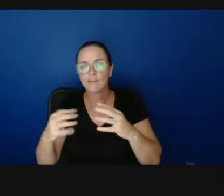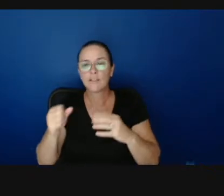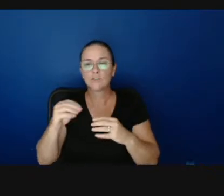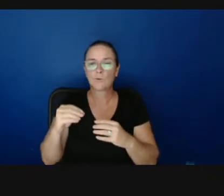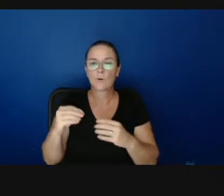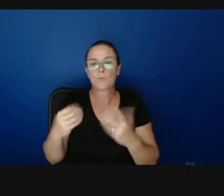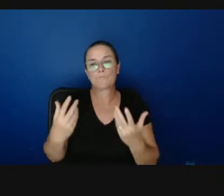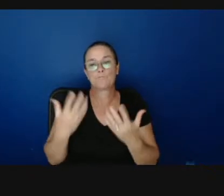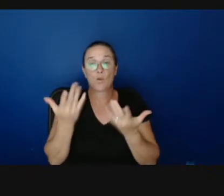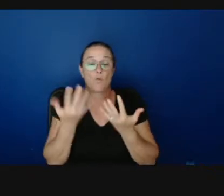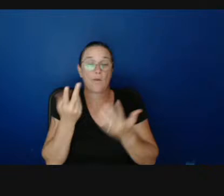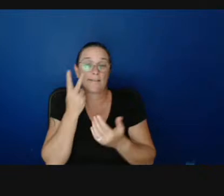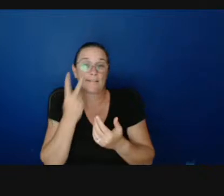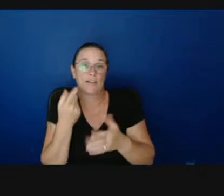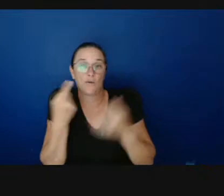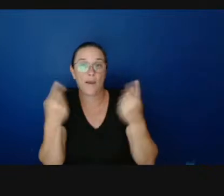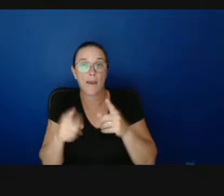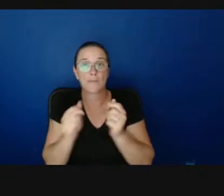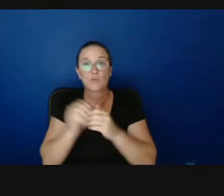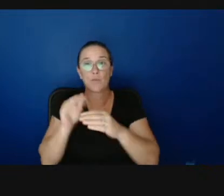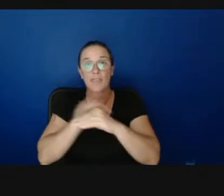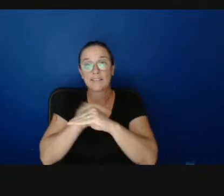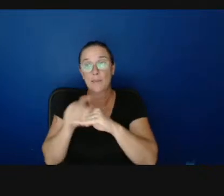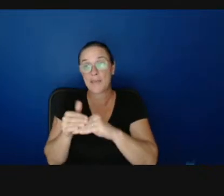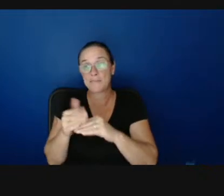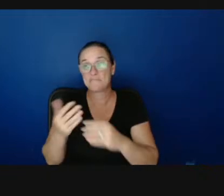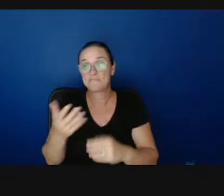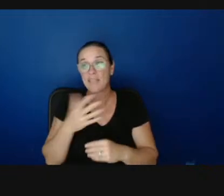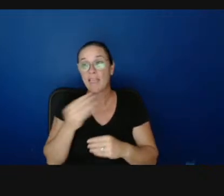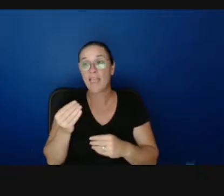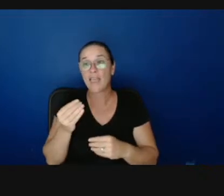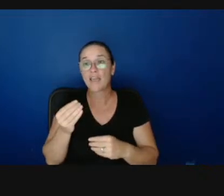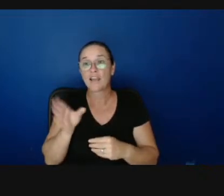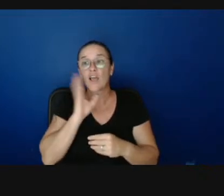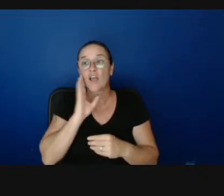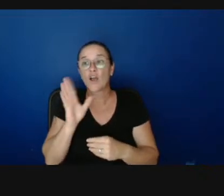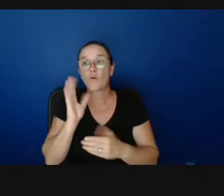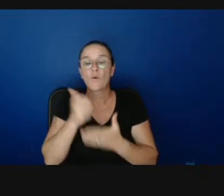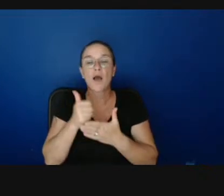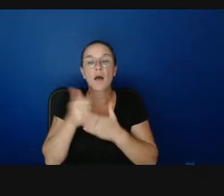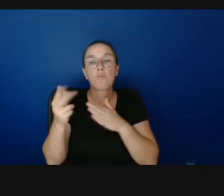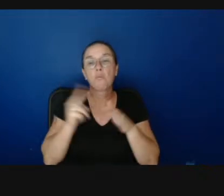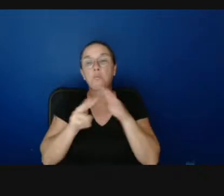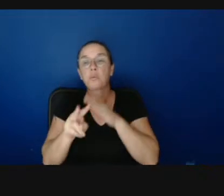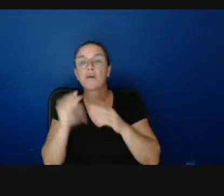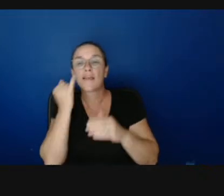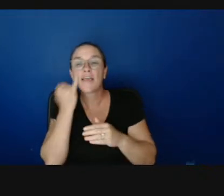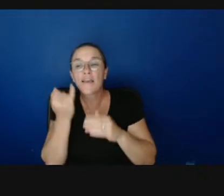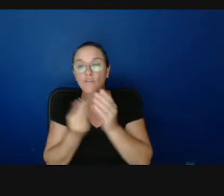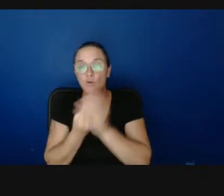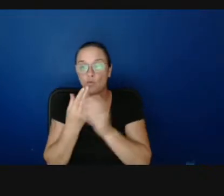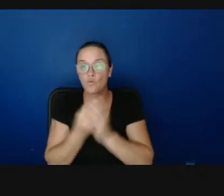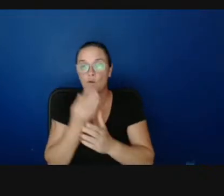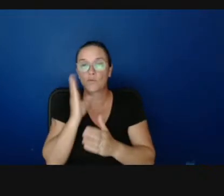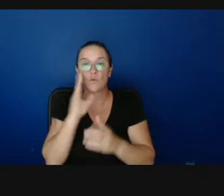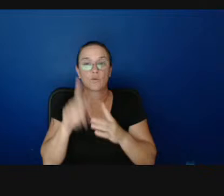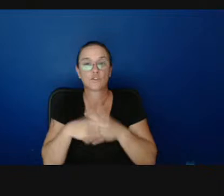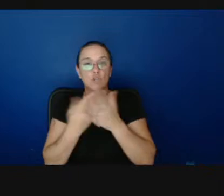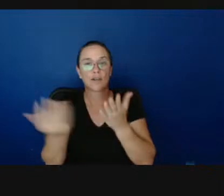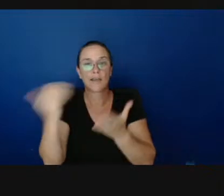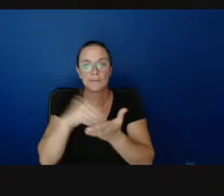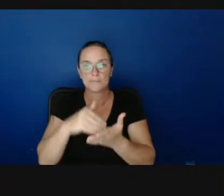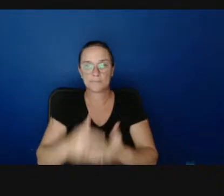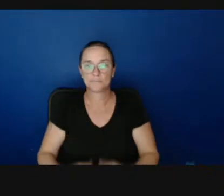seen what the summit does in terms of the inflation, and that will really help determine whether or not the eruption might resume. Well,